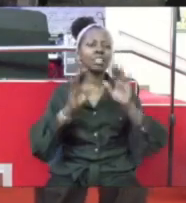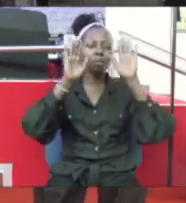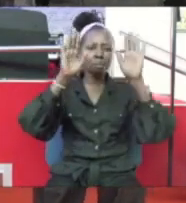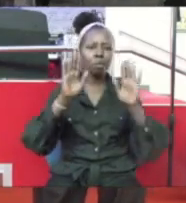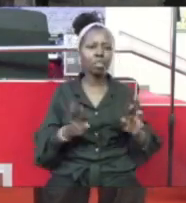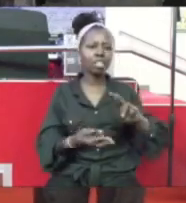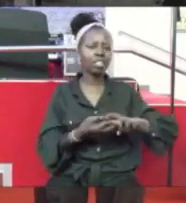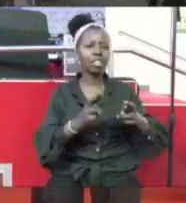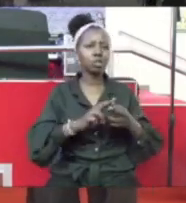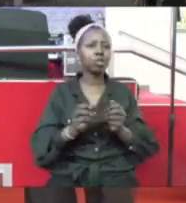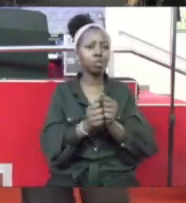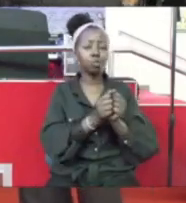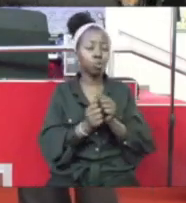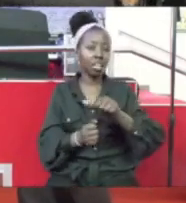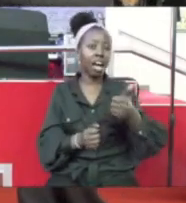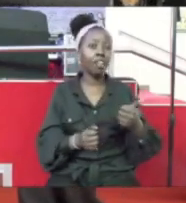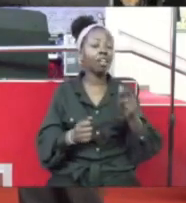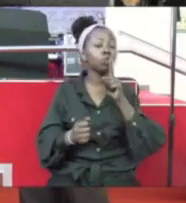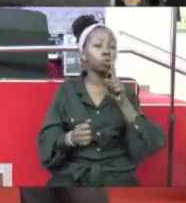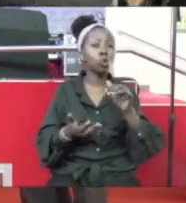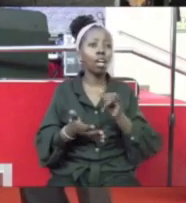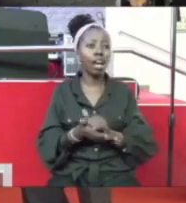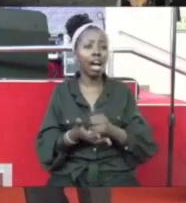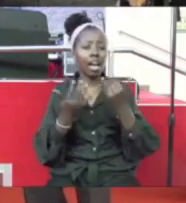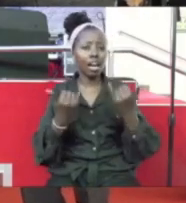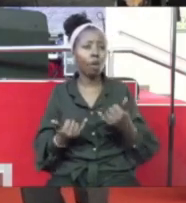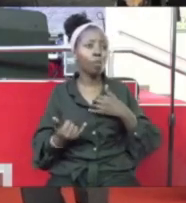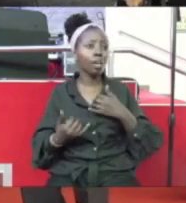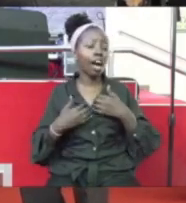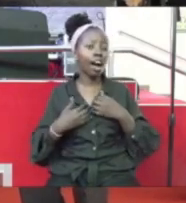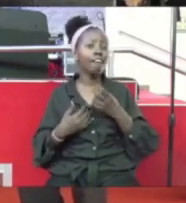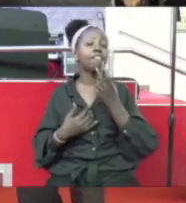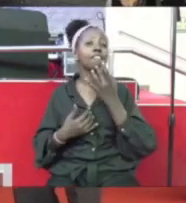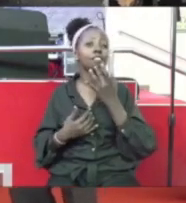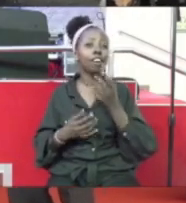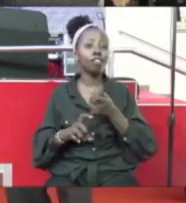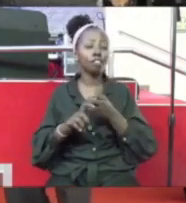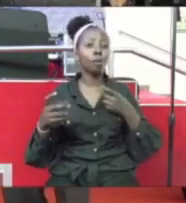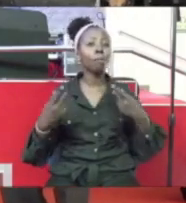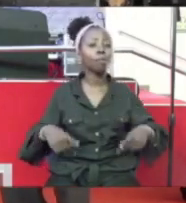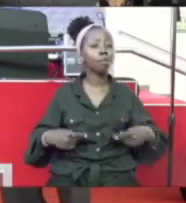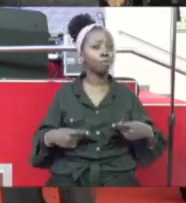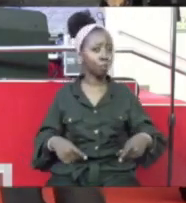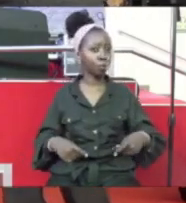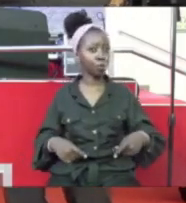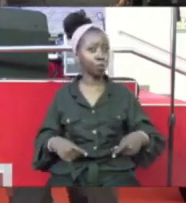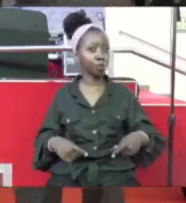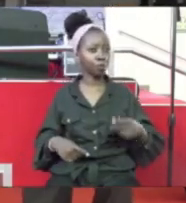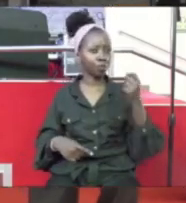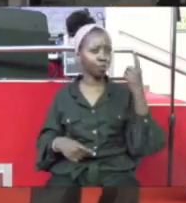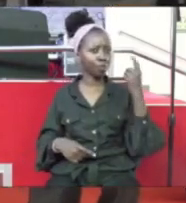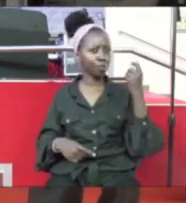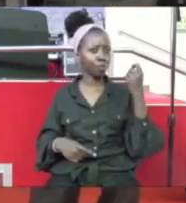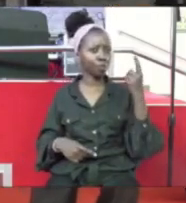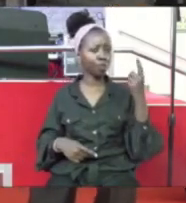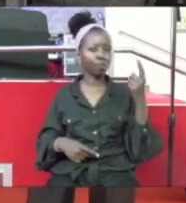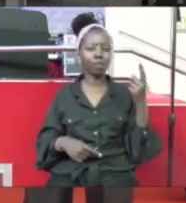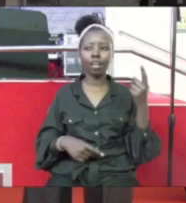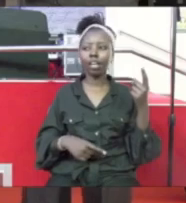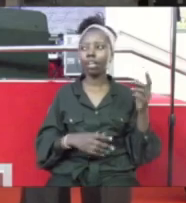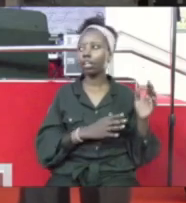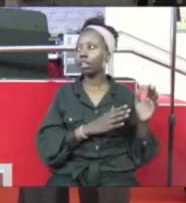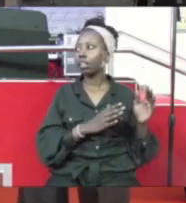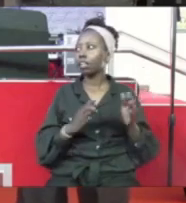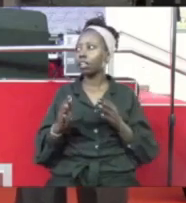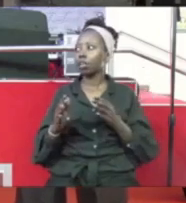na mahusiano mazuri na watu wengine. But let's go to the biblical context. Lakini twende kwenye msingi wa kibiblia. In 2 Samuel